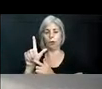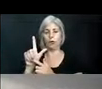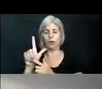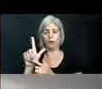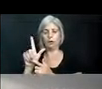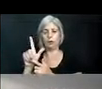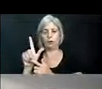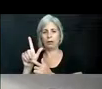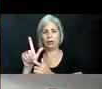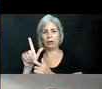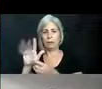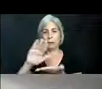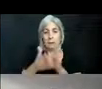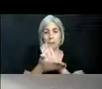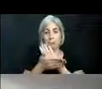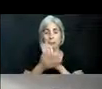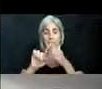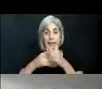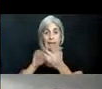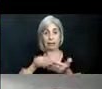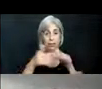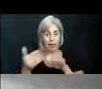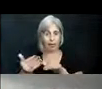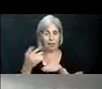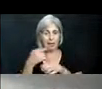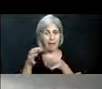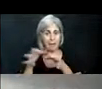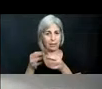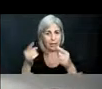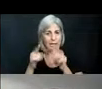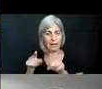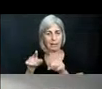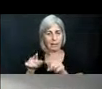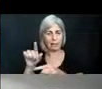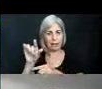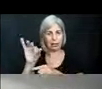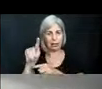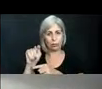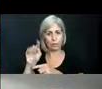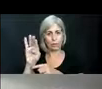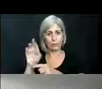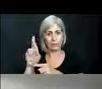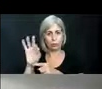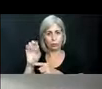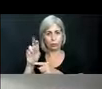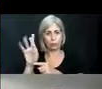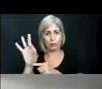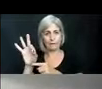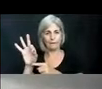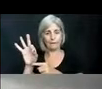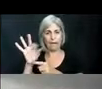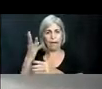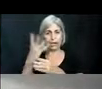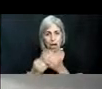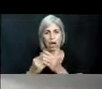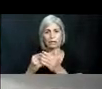and they begin to die. So like I mentioned, this is happening in the Great Barrier Reef, which has actually lost half of its coral cover in just the last